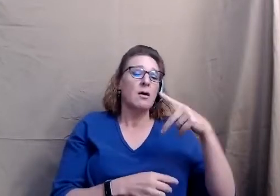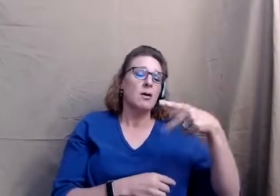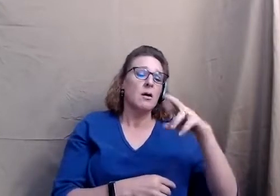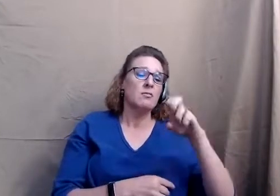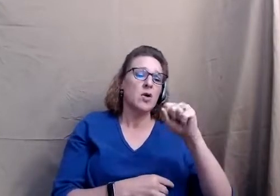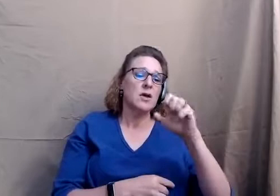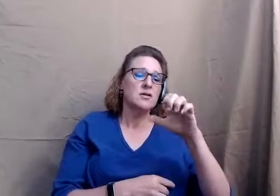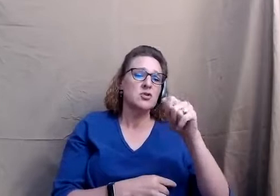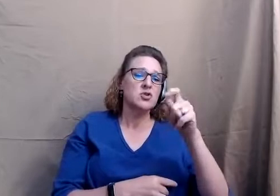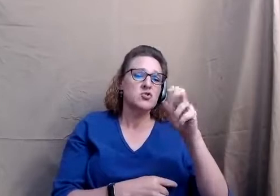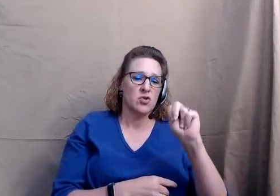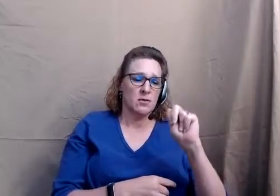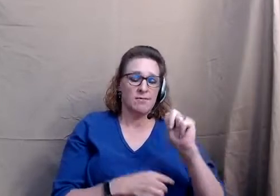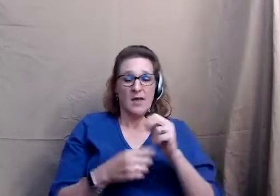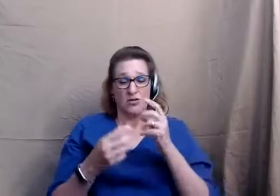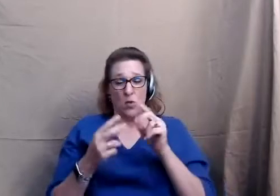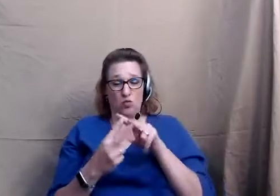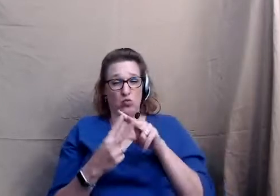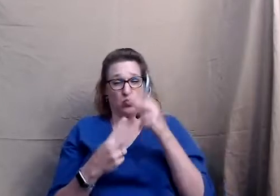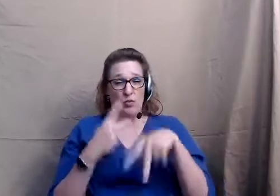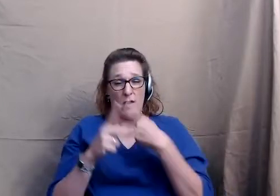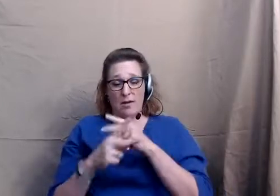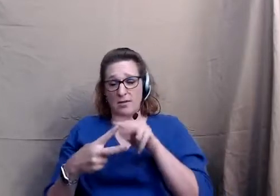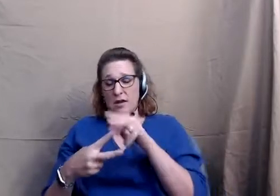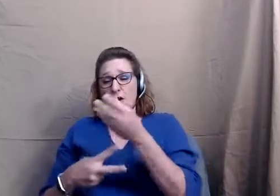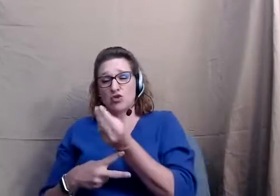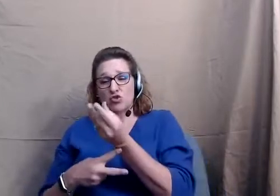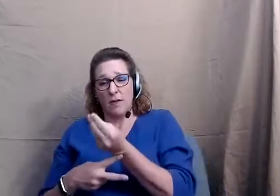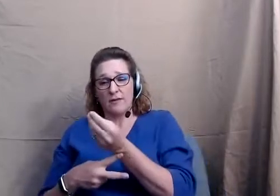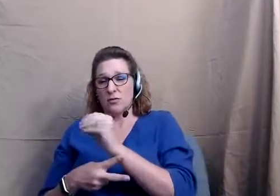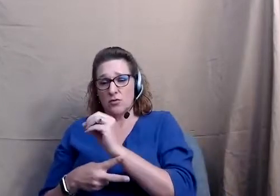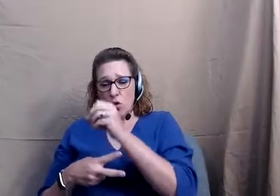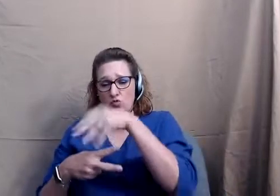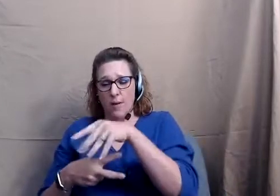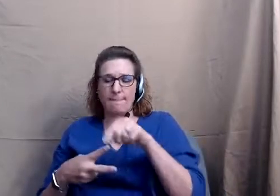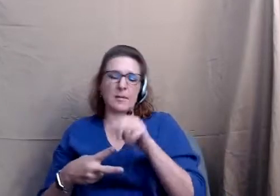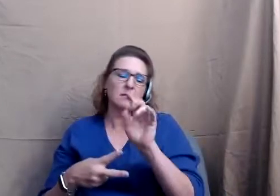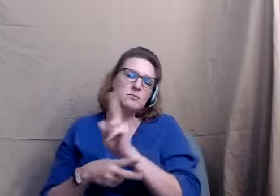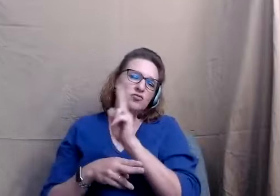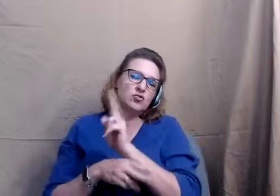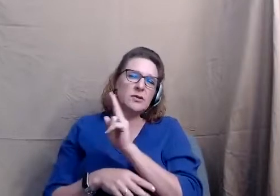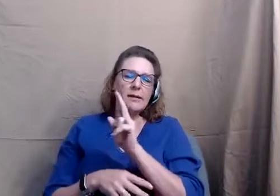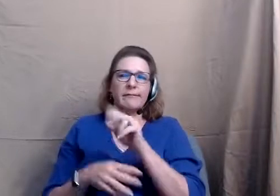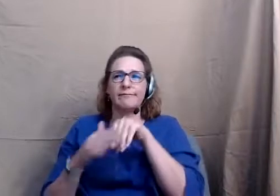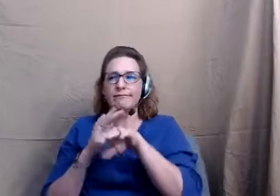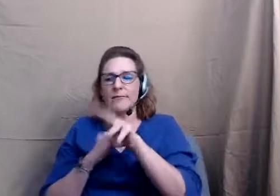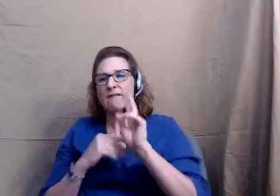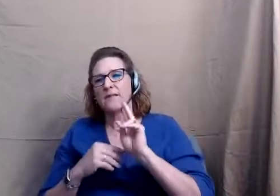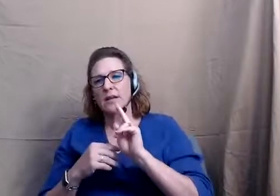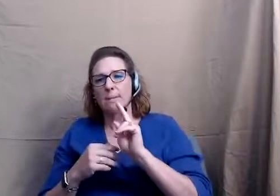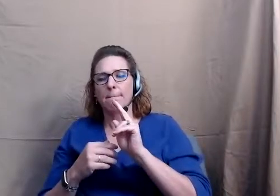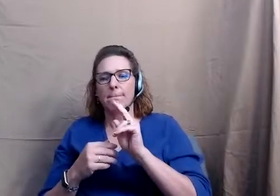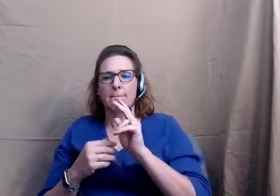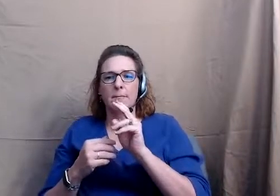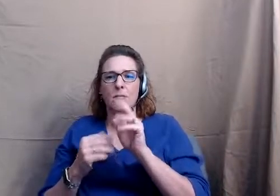try to persuade people to testify by using things like access to victim witness compensation